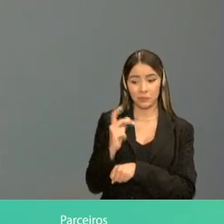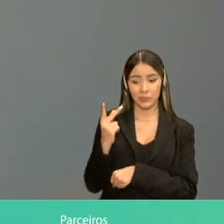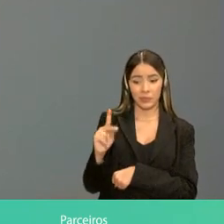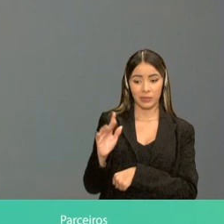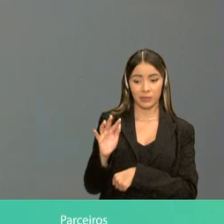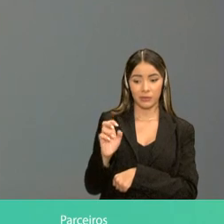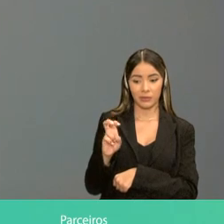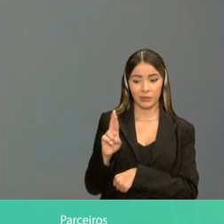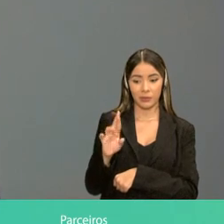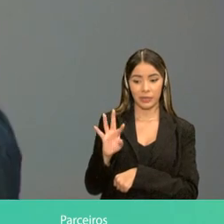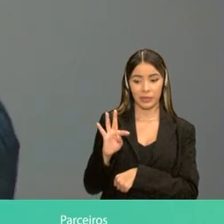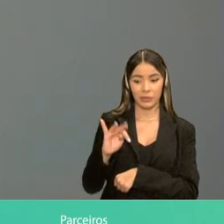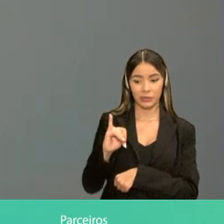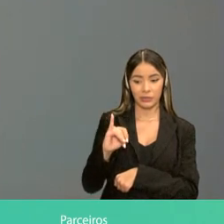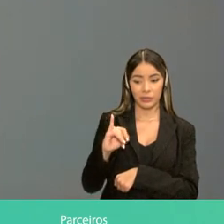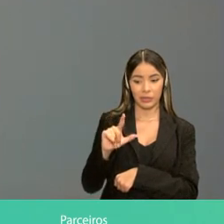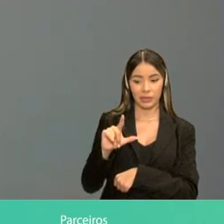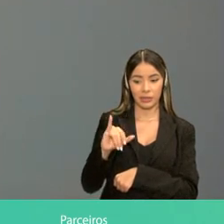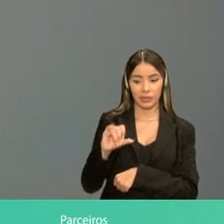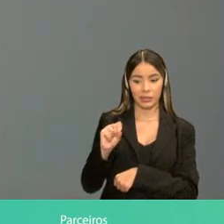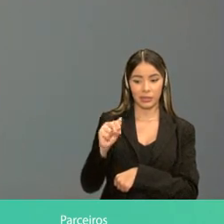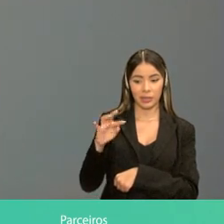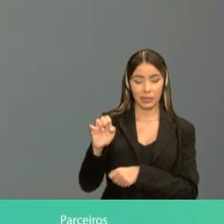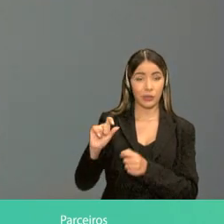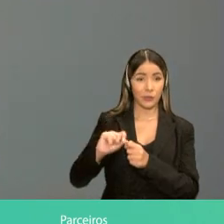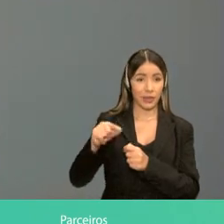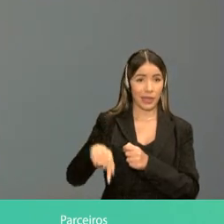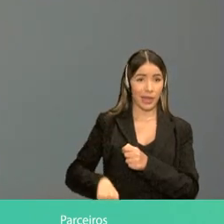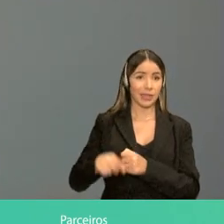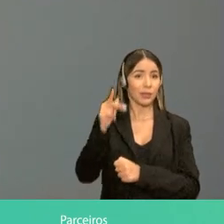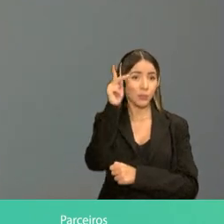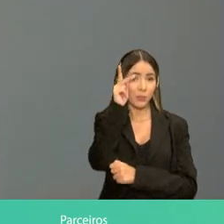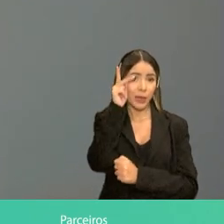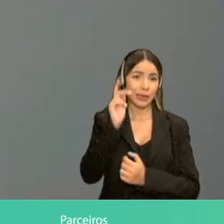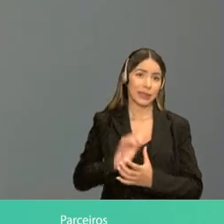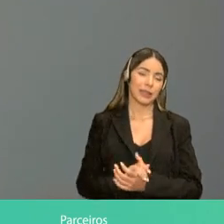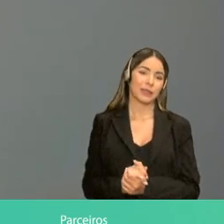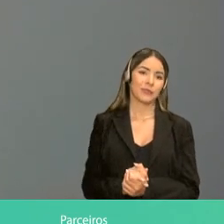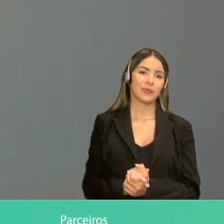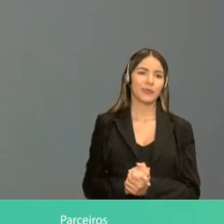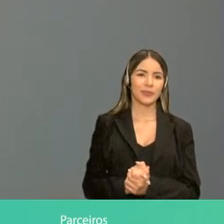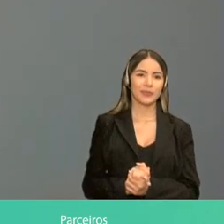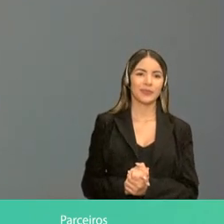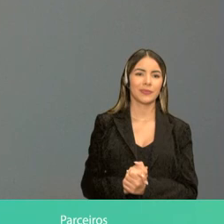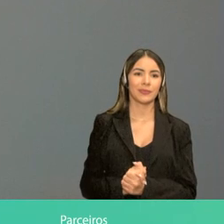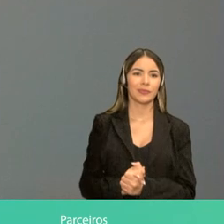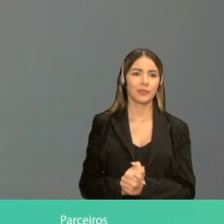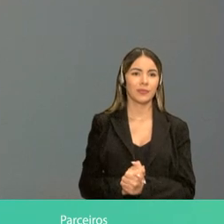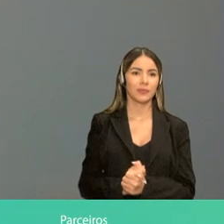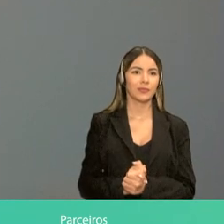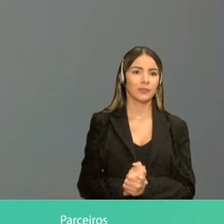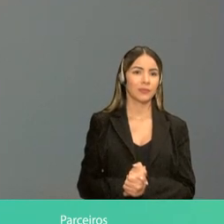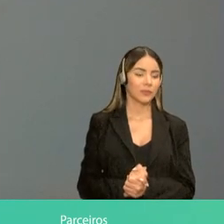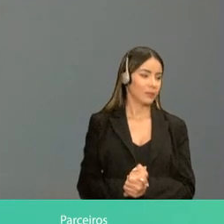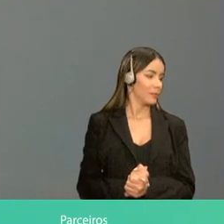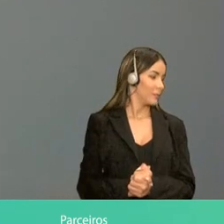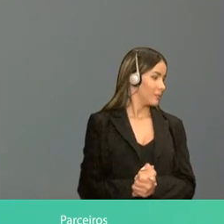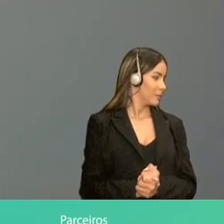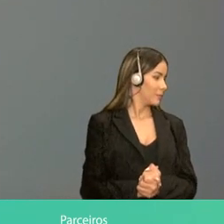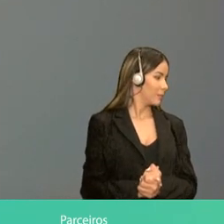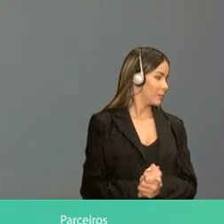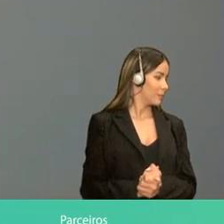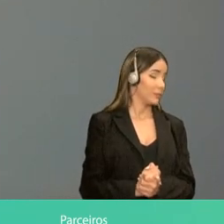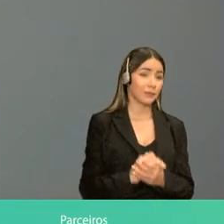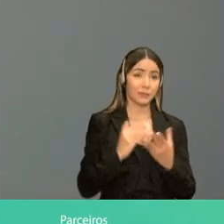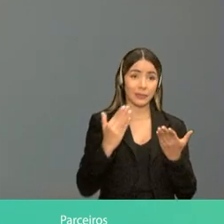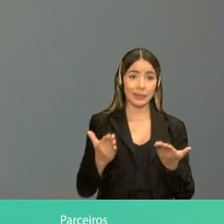know, to avoid the empty return, the logistical empty